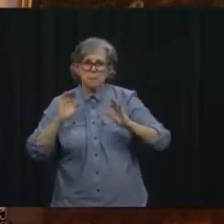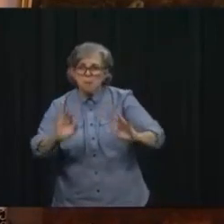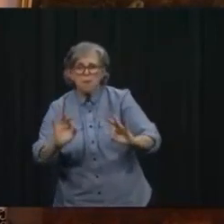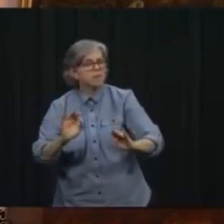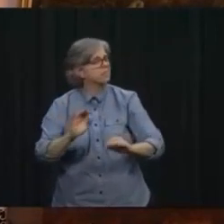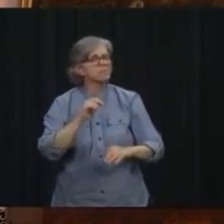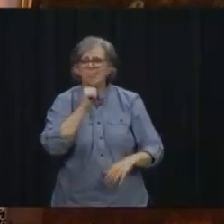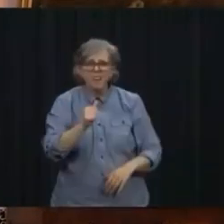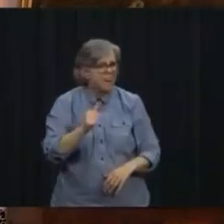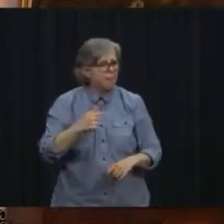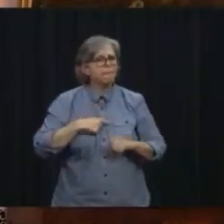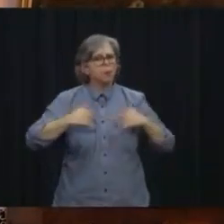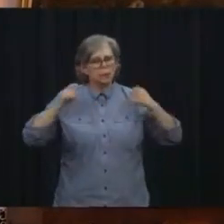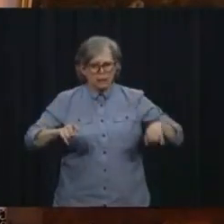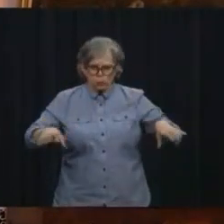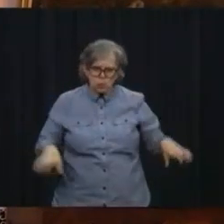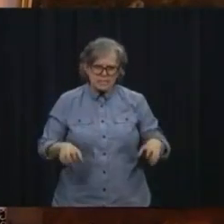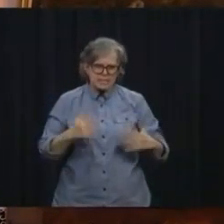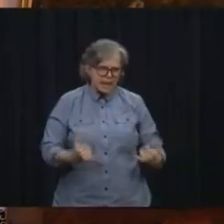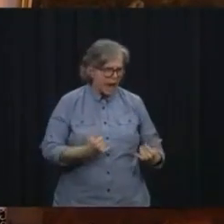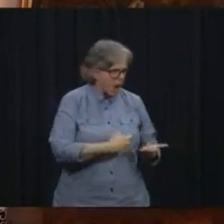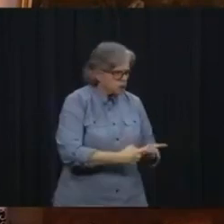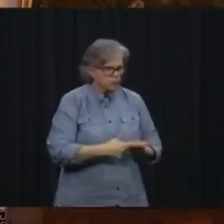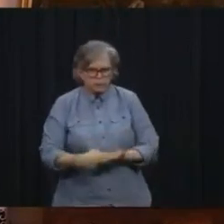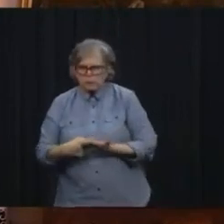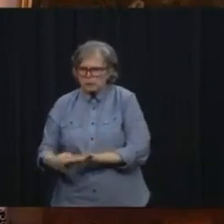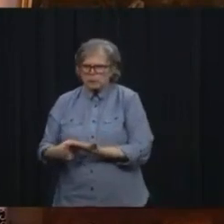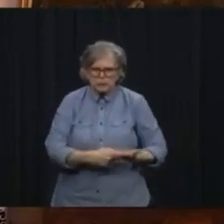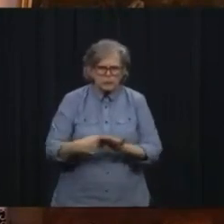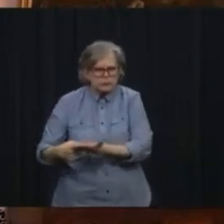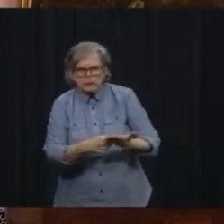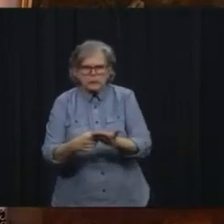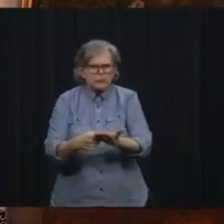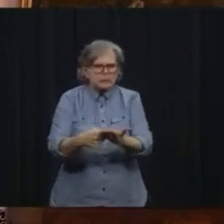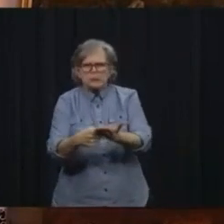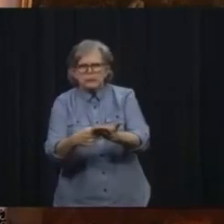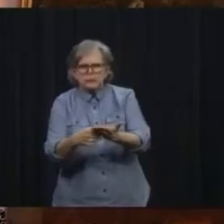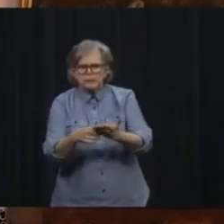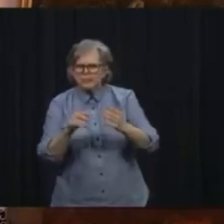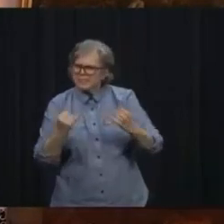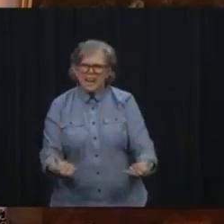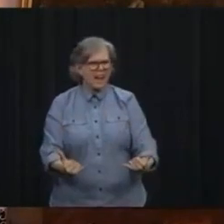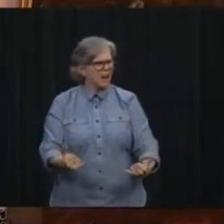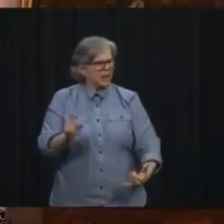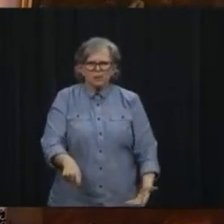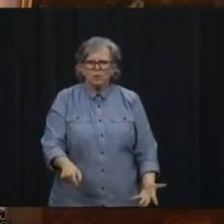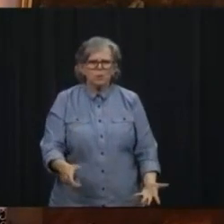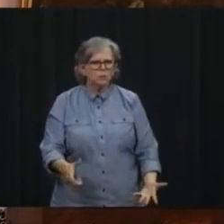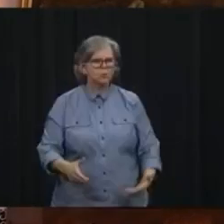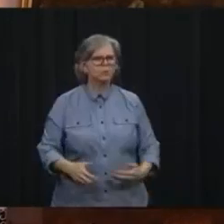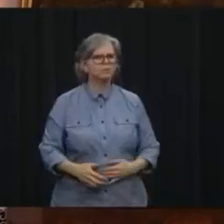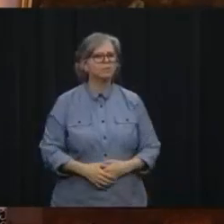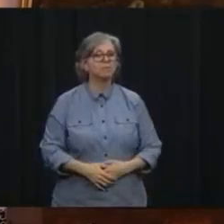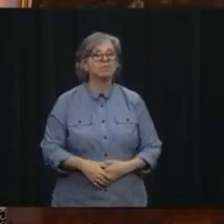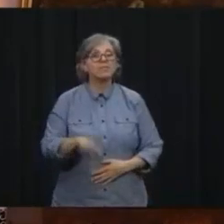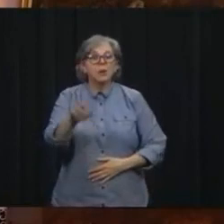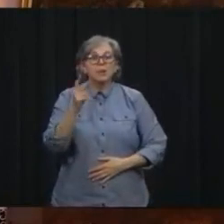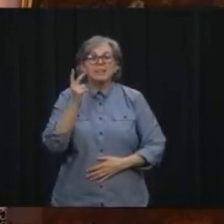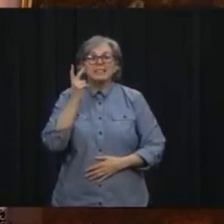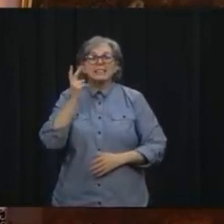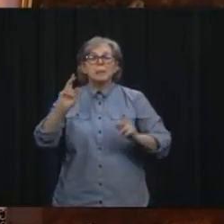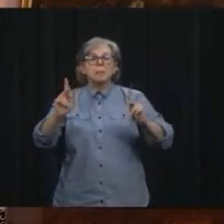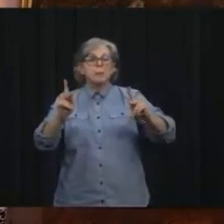Dr. Shaman, from Northeastern University in Boston, Dr. Vespaniani. We have got to realize what